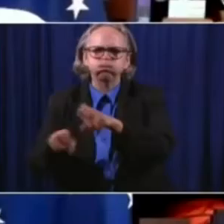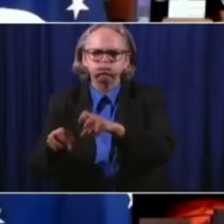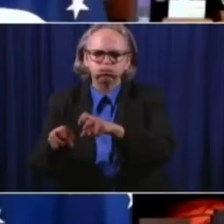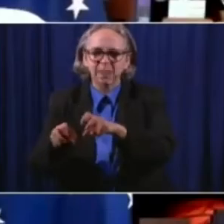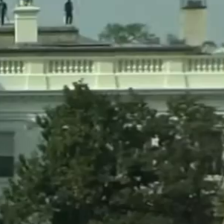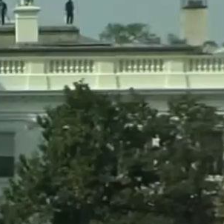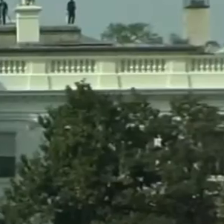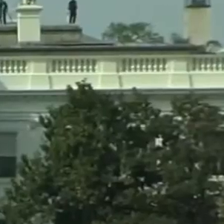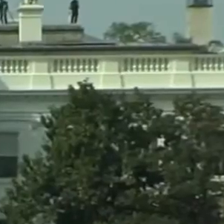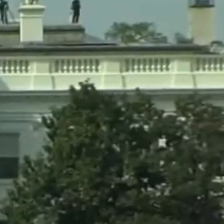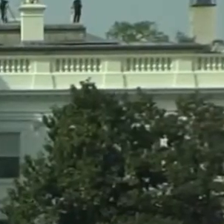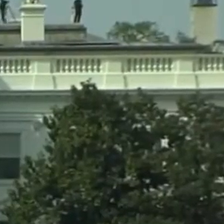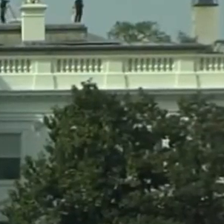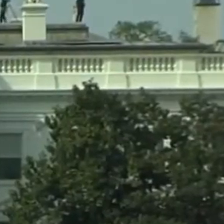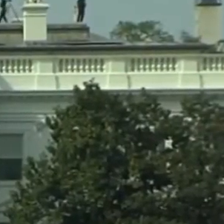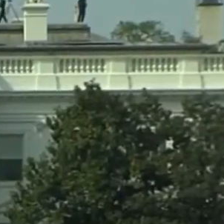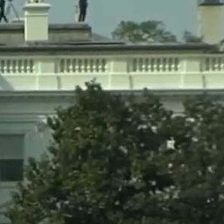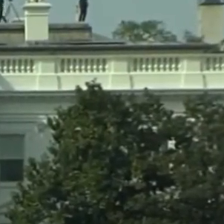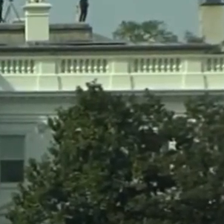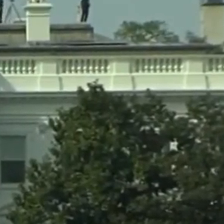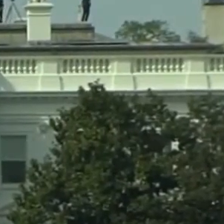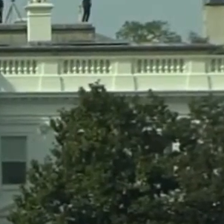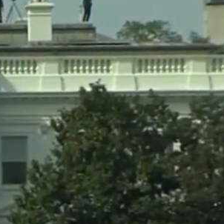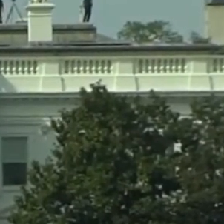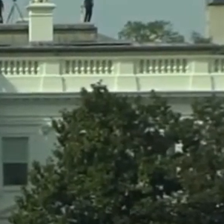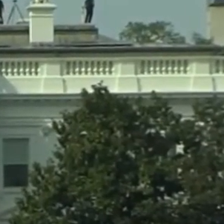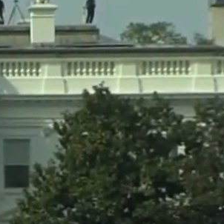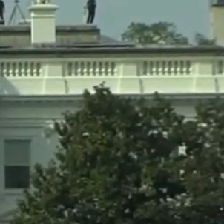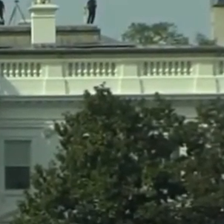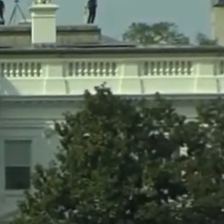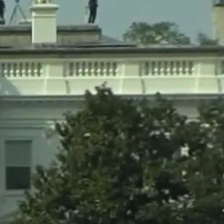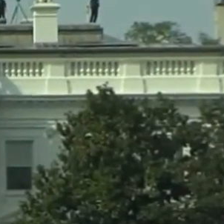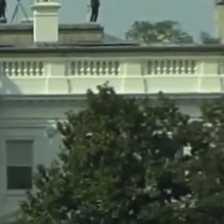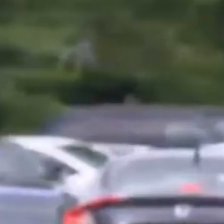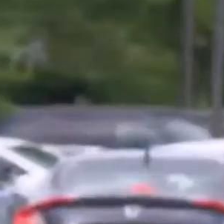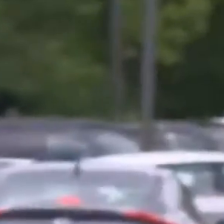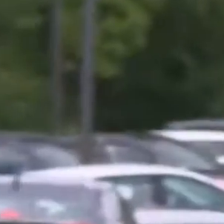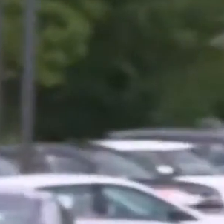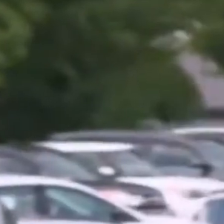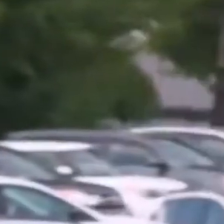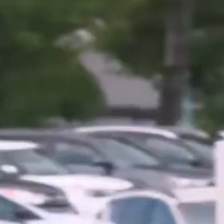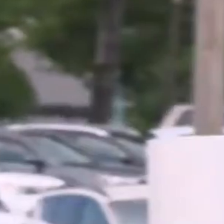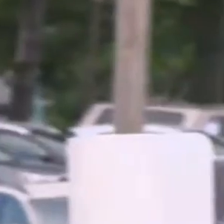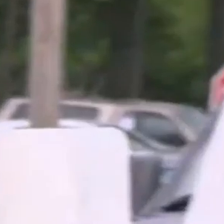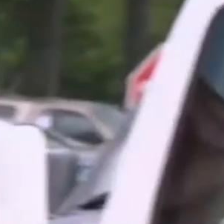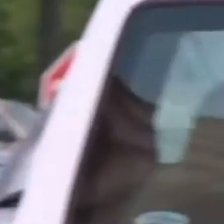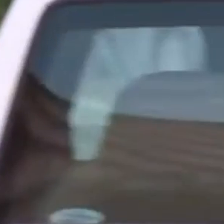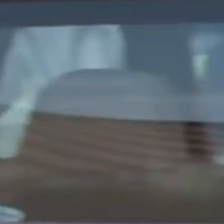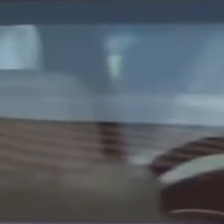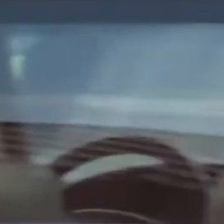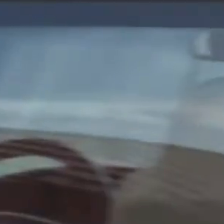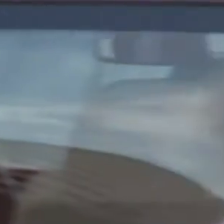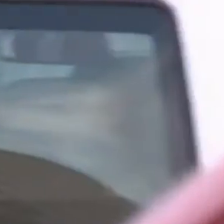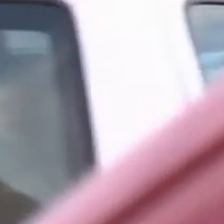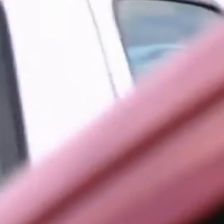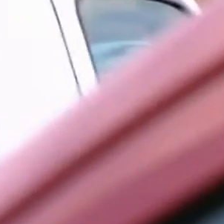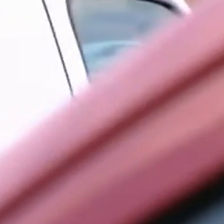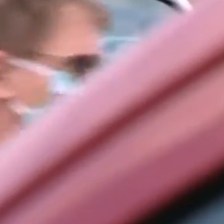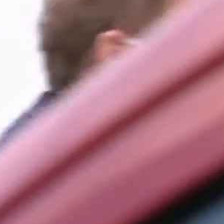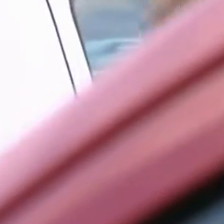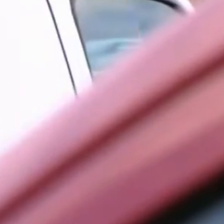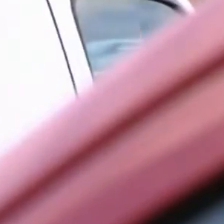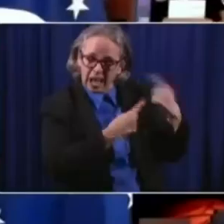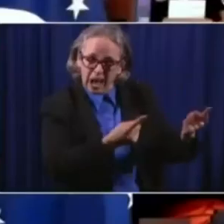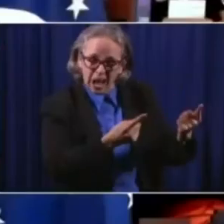time of need. We know that federal PPP dollars ran out. We know that there's no stimulus available right now. We know that